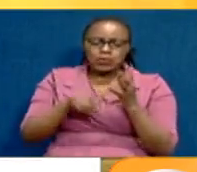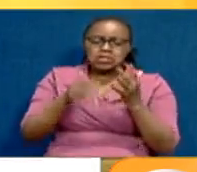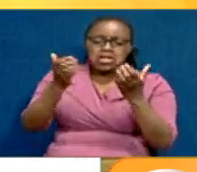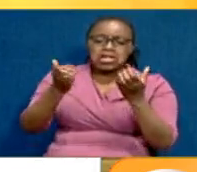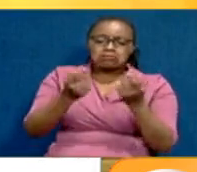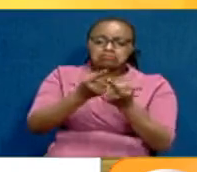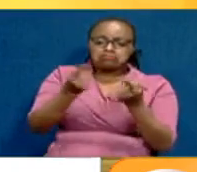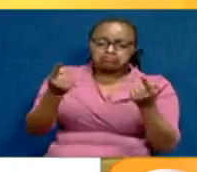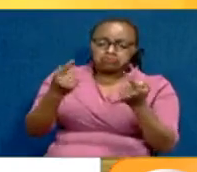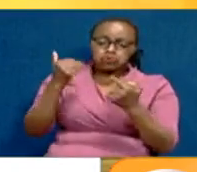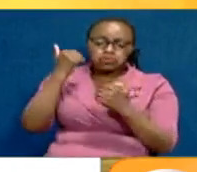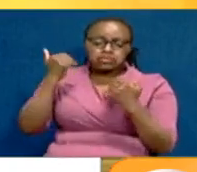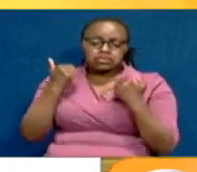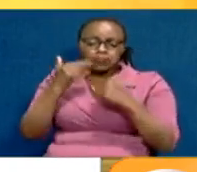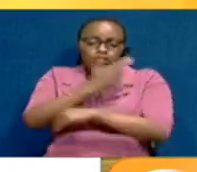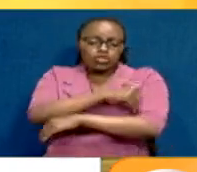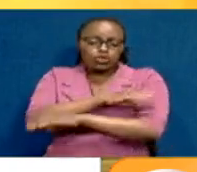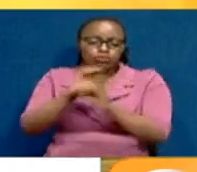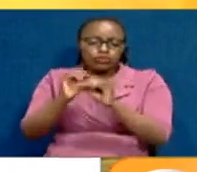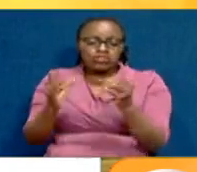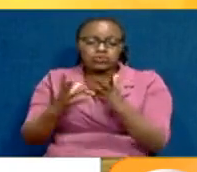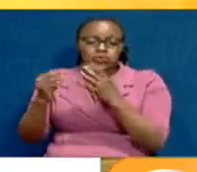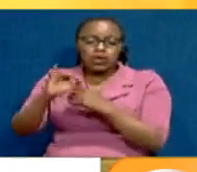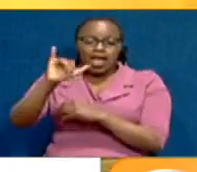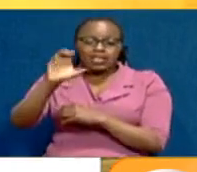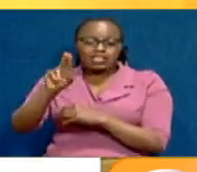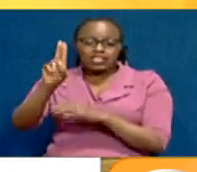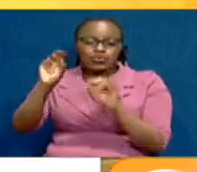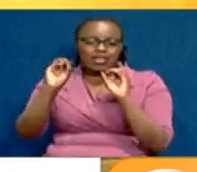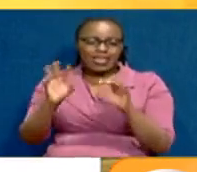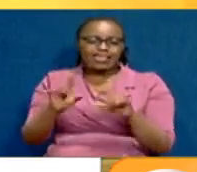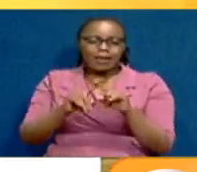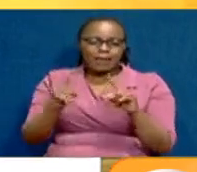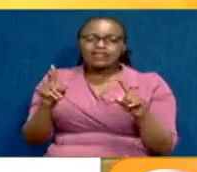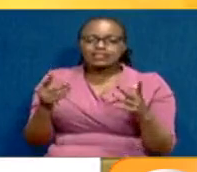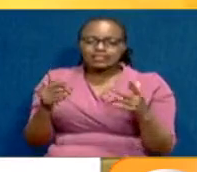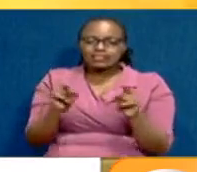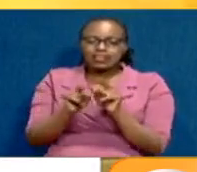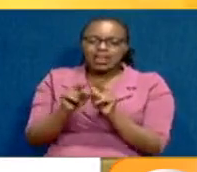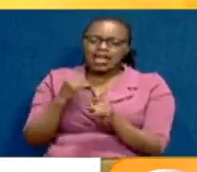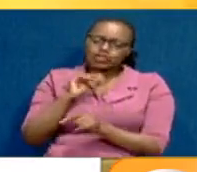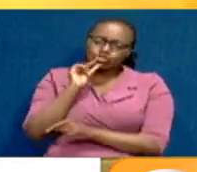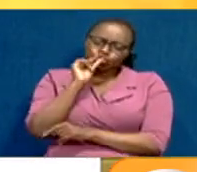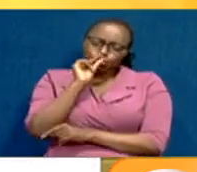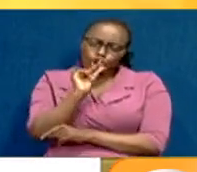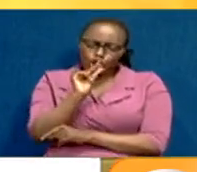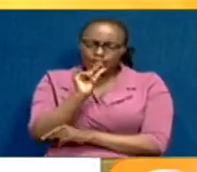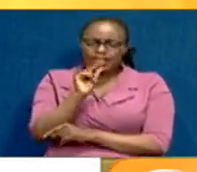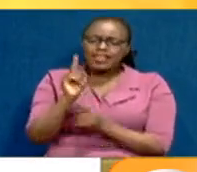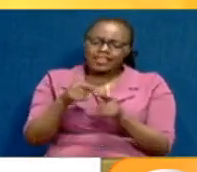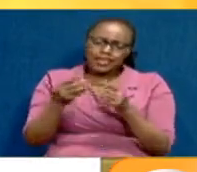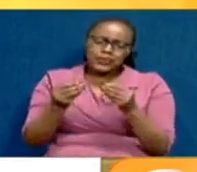for you to be admitted. There'll be no need for you to go to ICU. It will be mild symptoms and you'll overcome